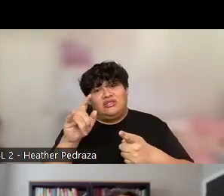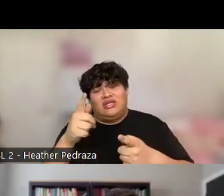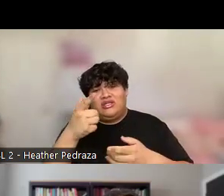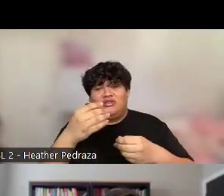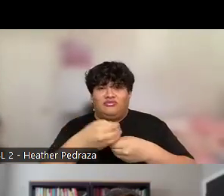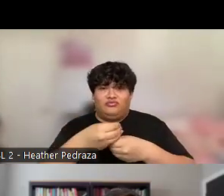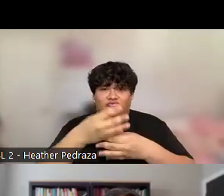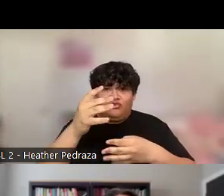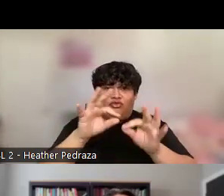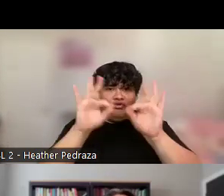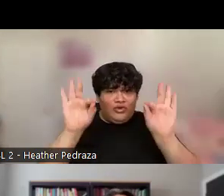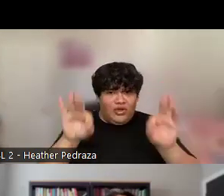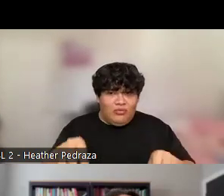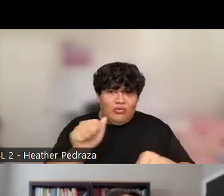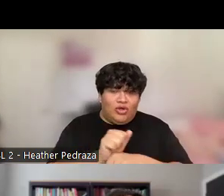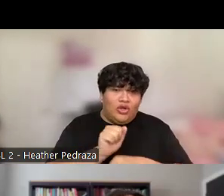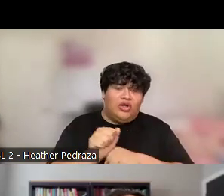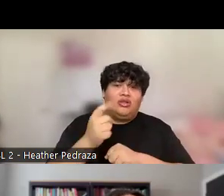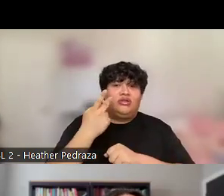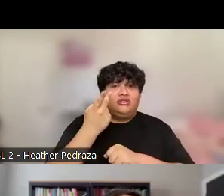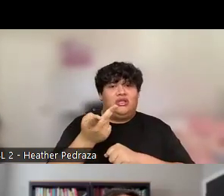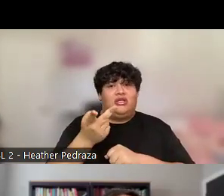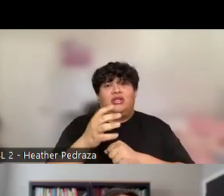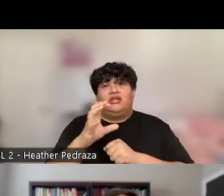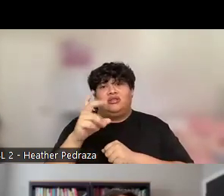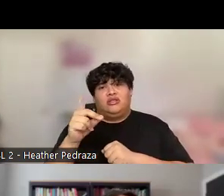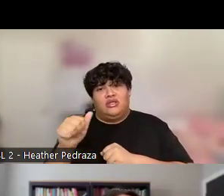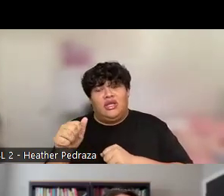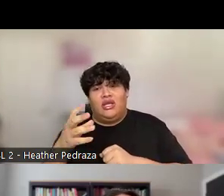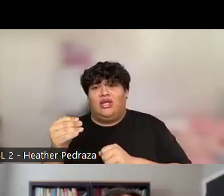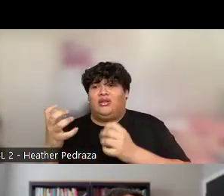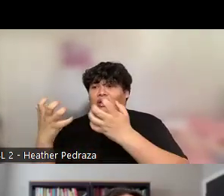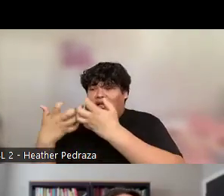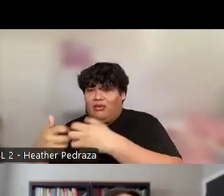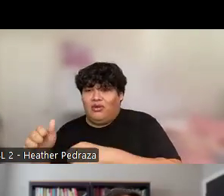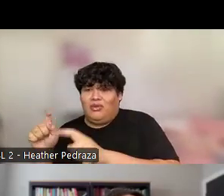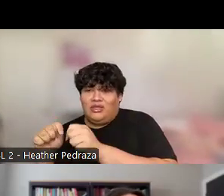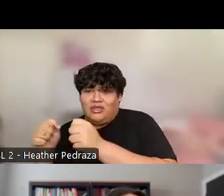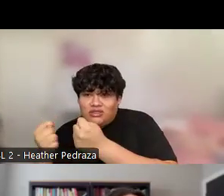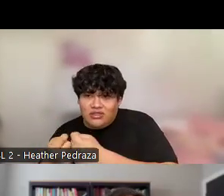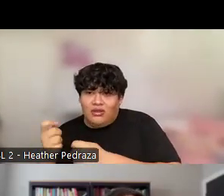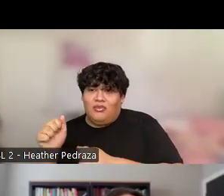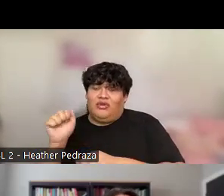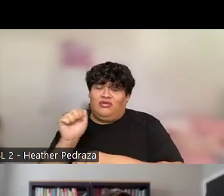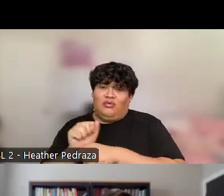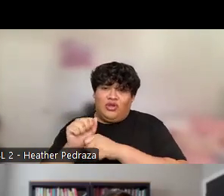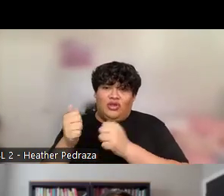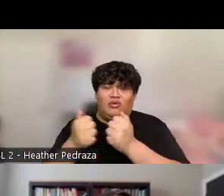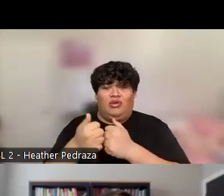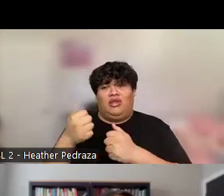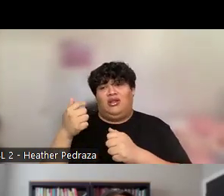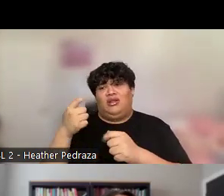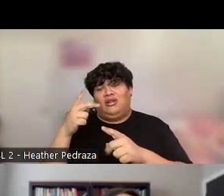from CHCS. So the CDA and the collaborative consulting team have been working on defining and tailoring these